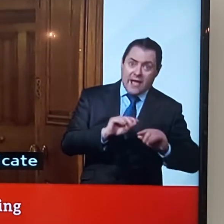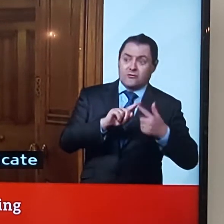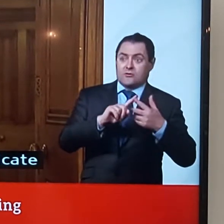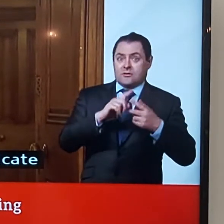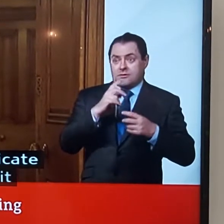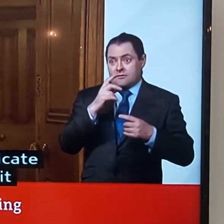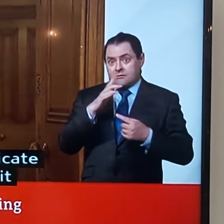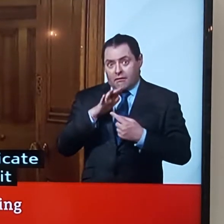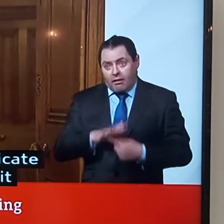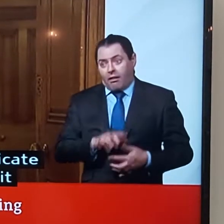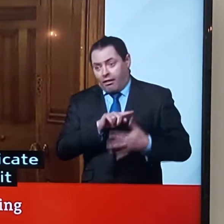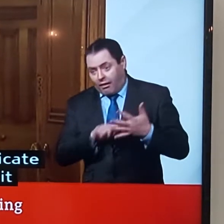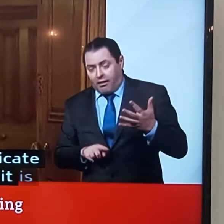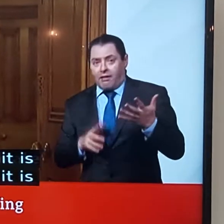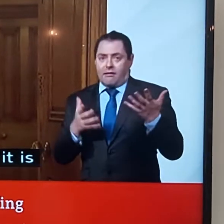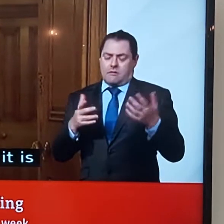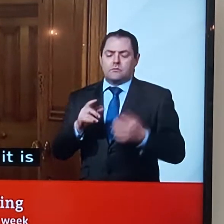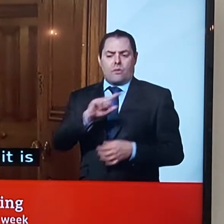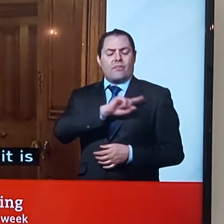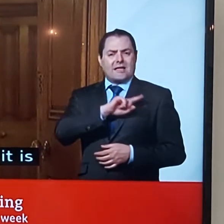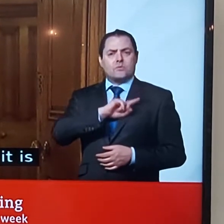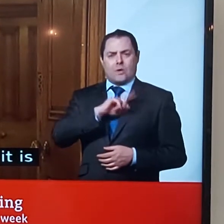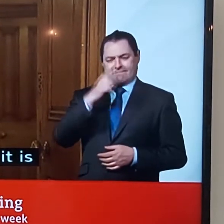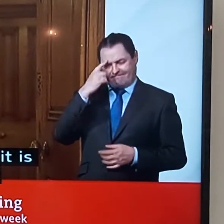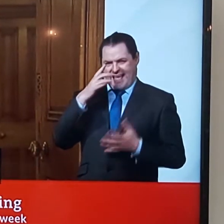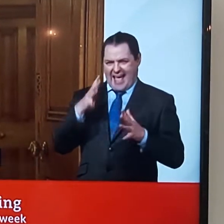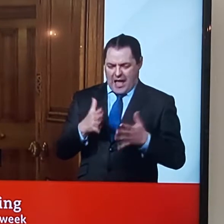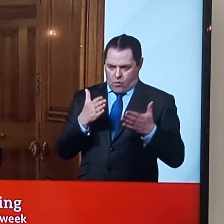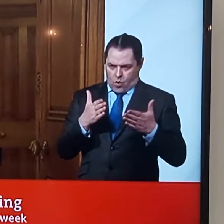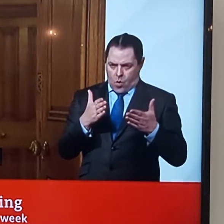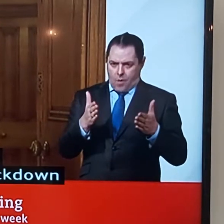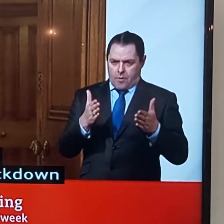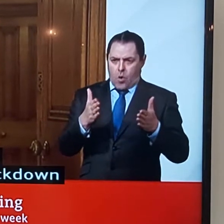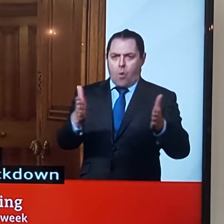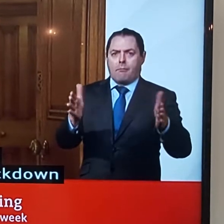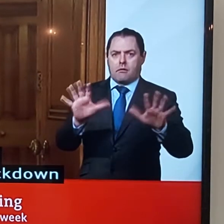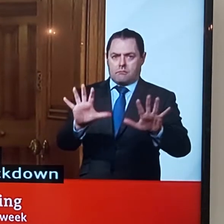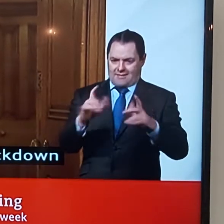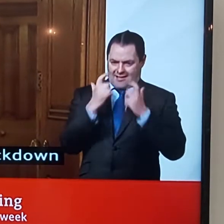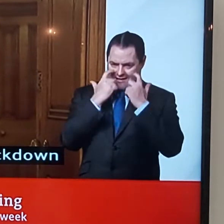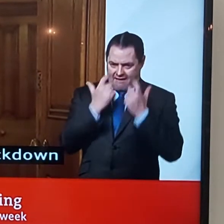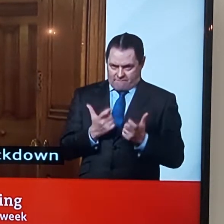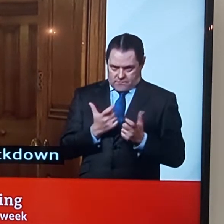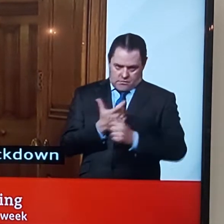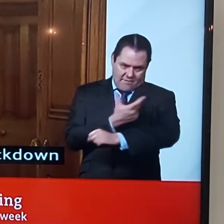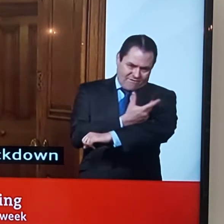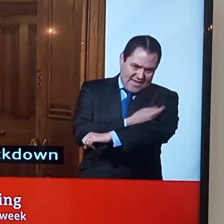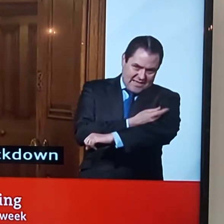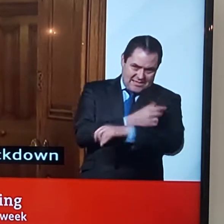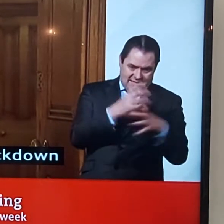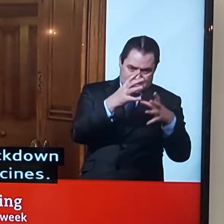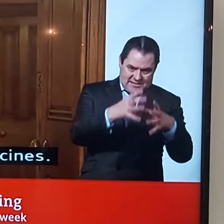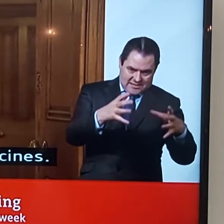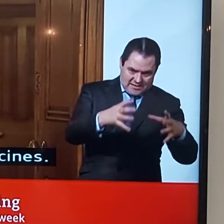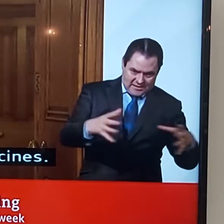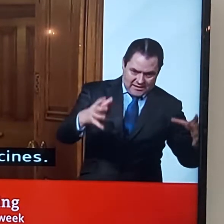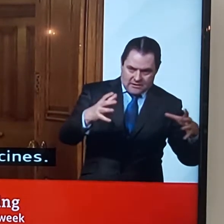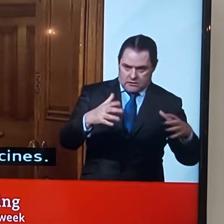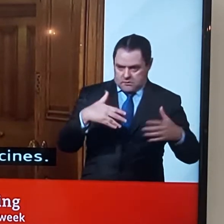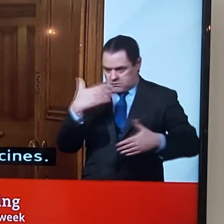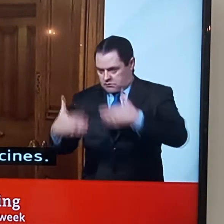of the vaccines. And our approach is to move with the utmost care and advancing in 4